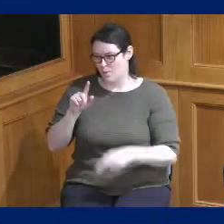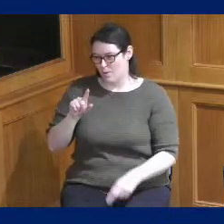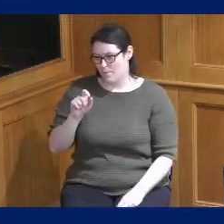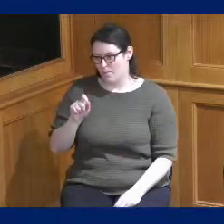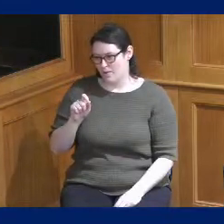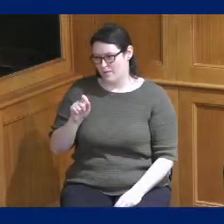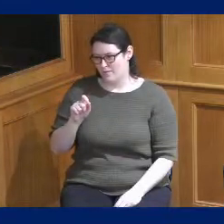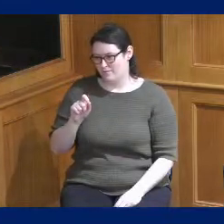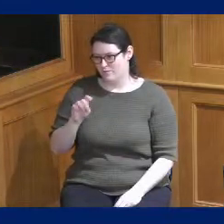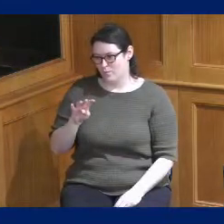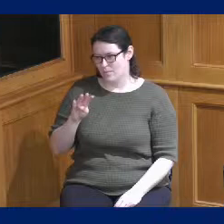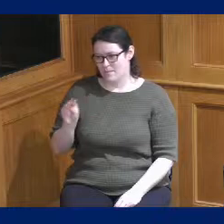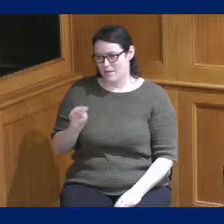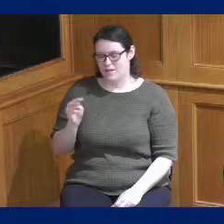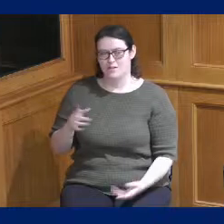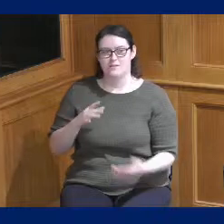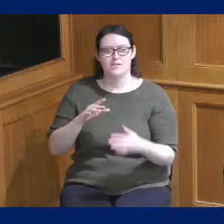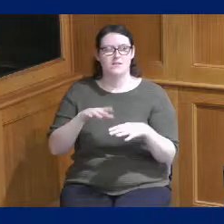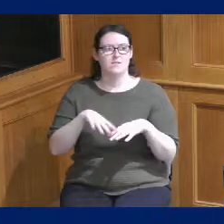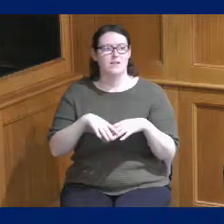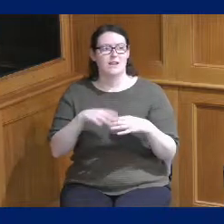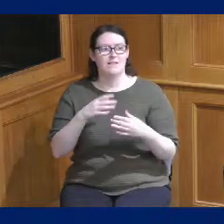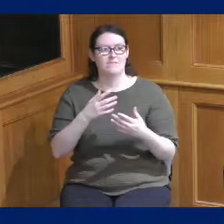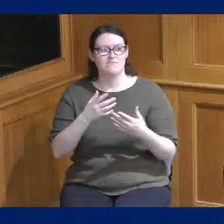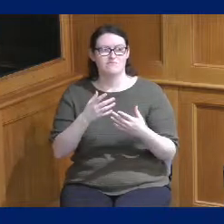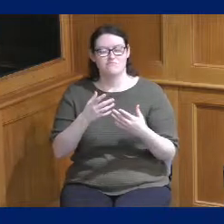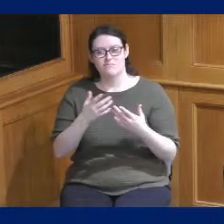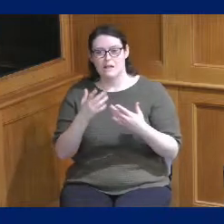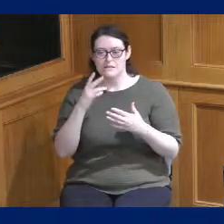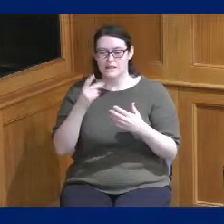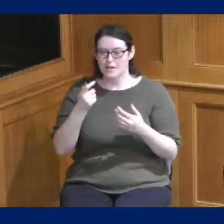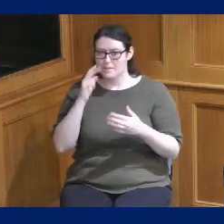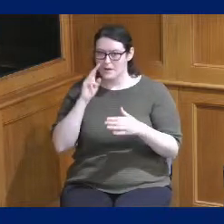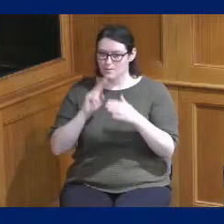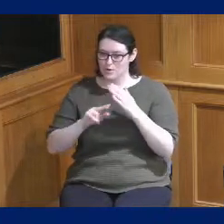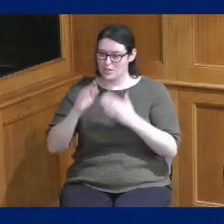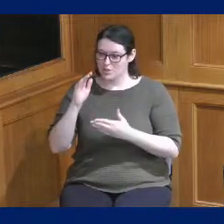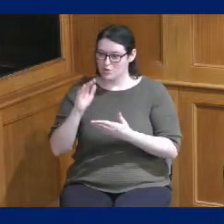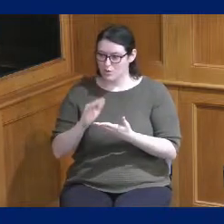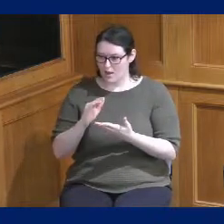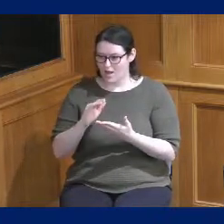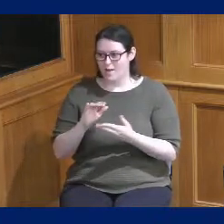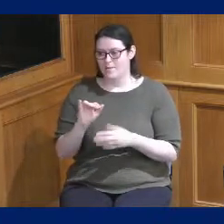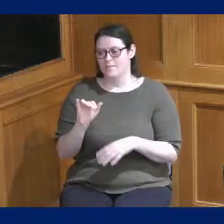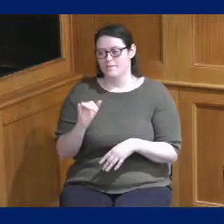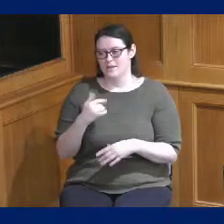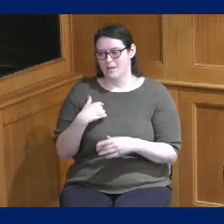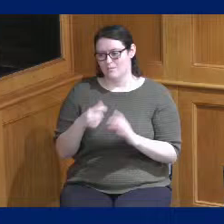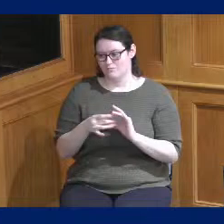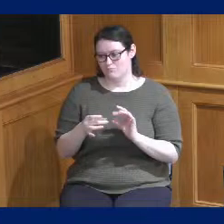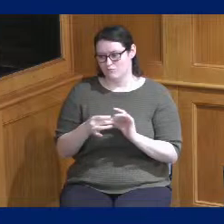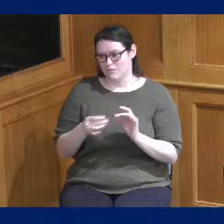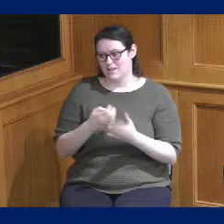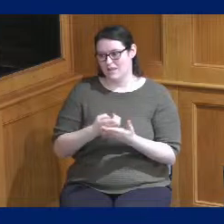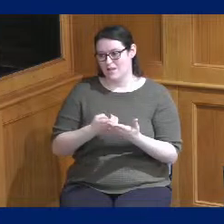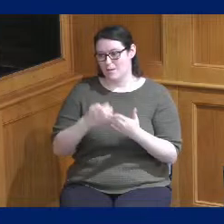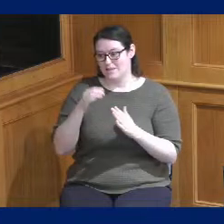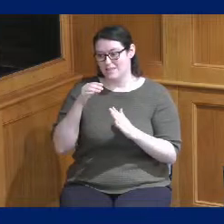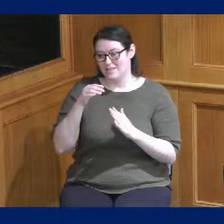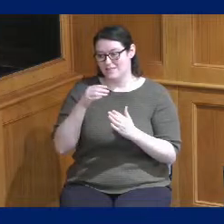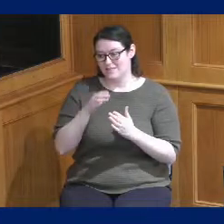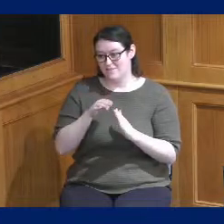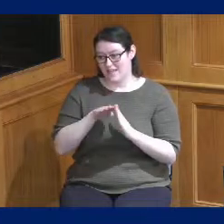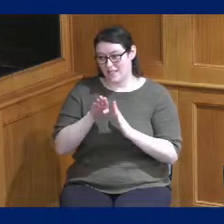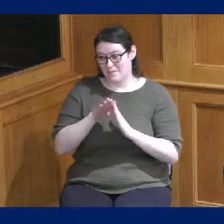down 2.67 million in terms of a projection. And again, this gets back to what I was talking about earlier, and that is just the pullback on